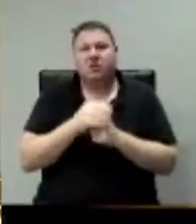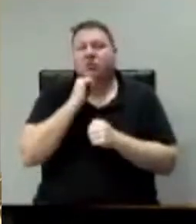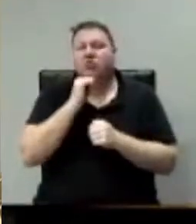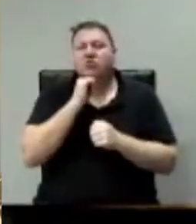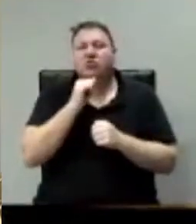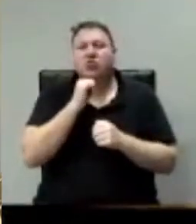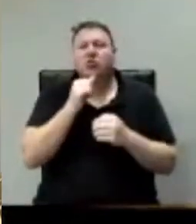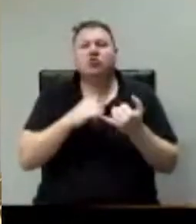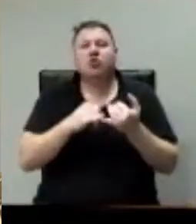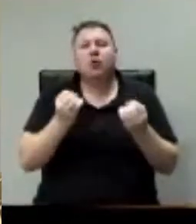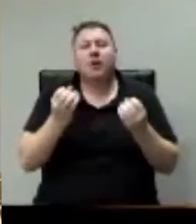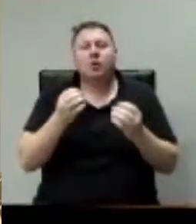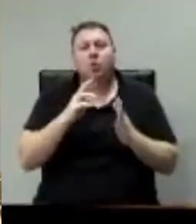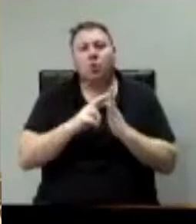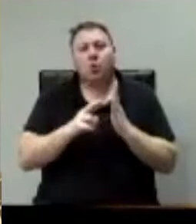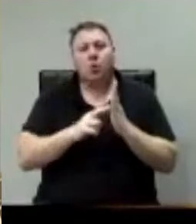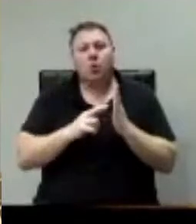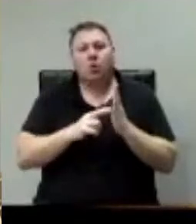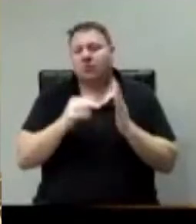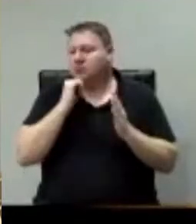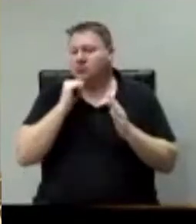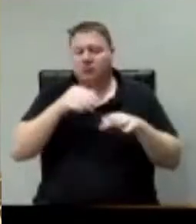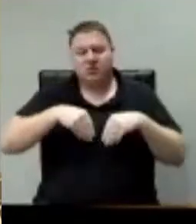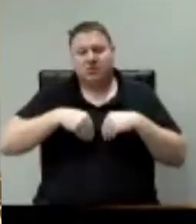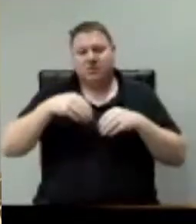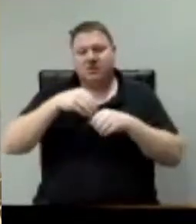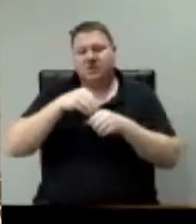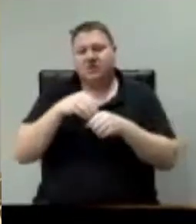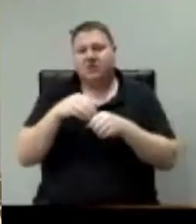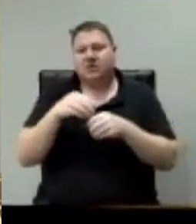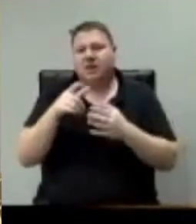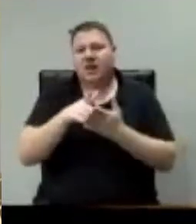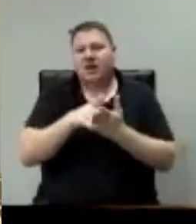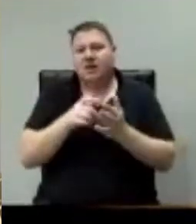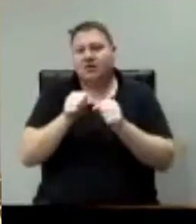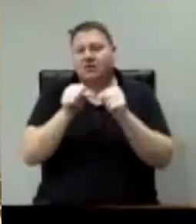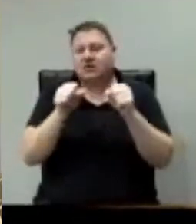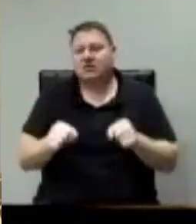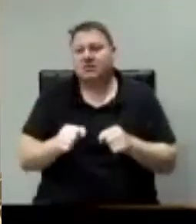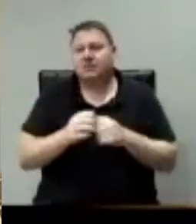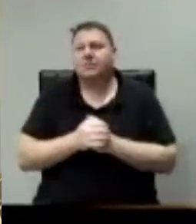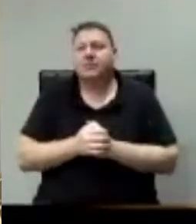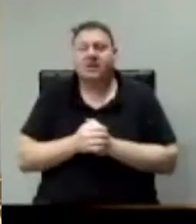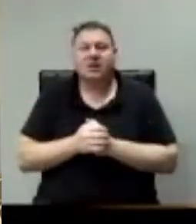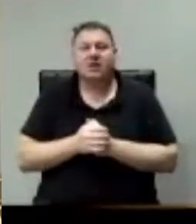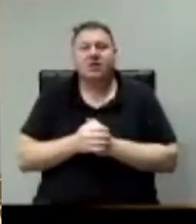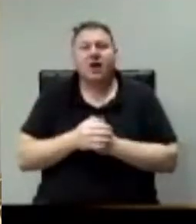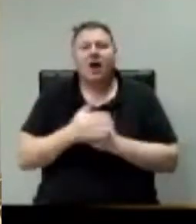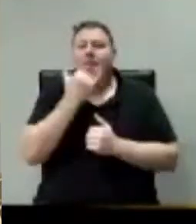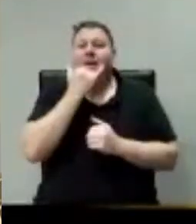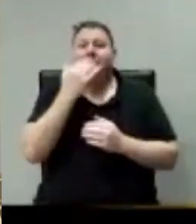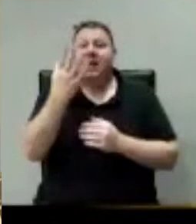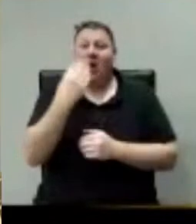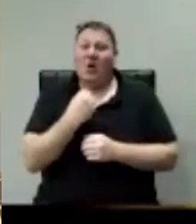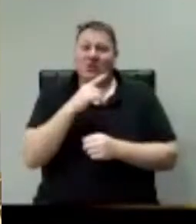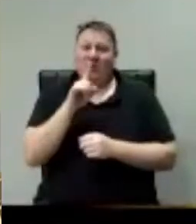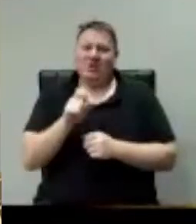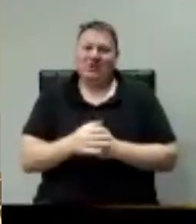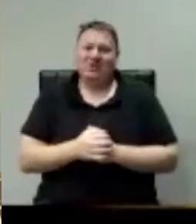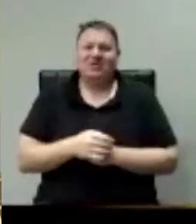been ratified and are not part of our legal system. I'm so glad that you've asked me this question, because I